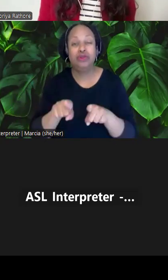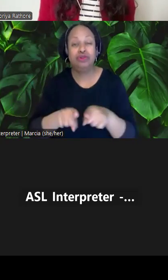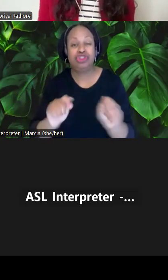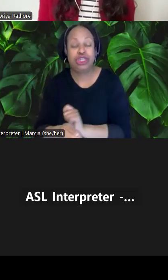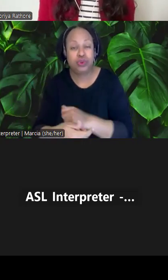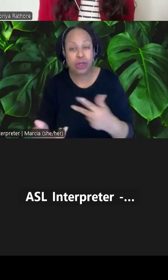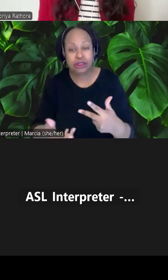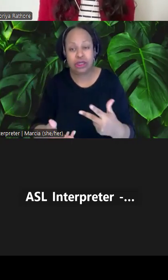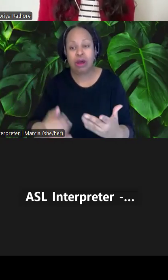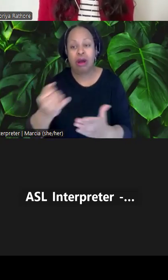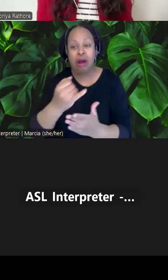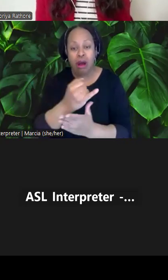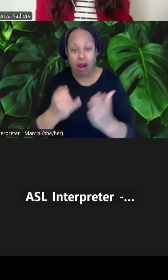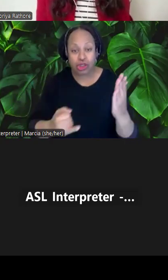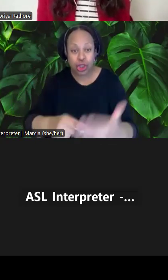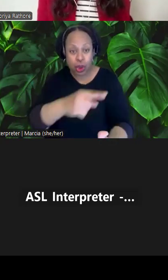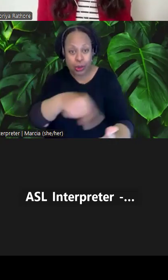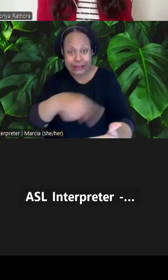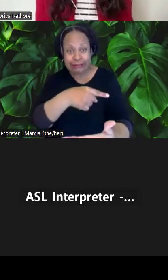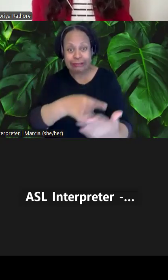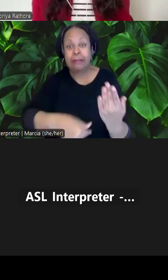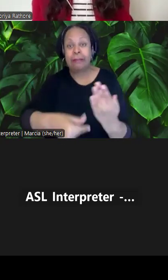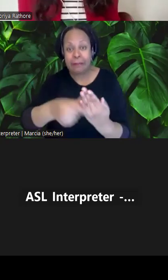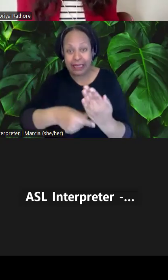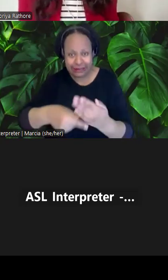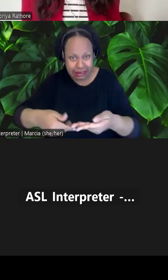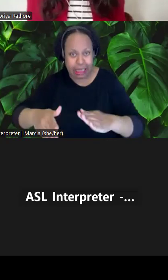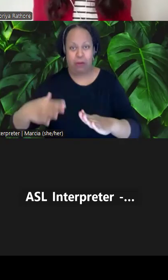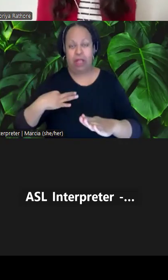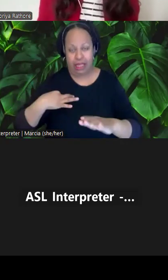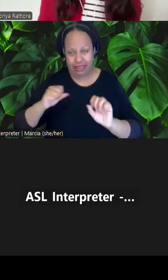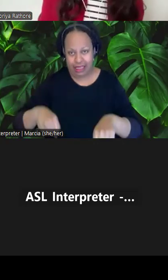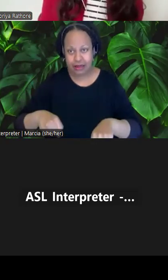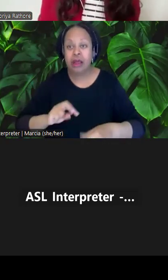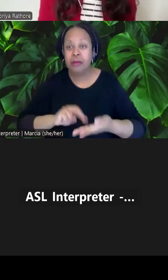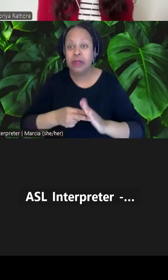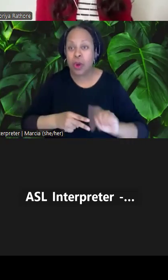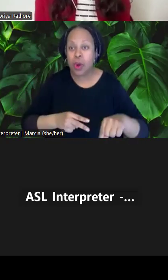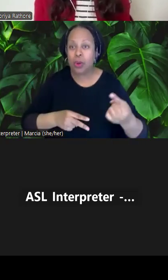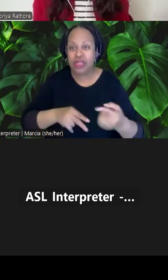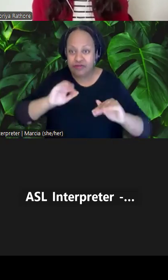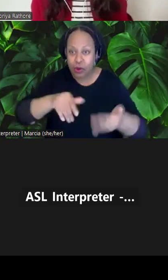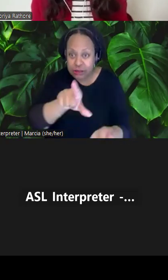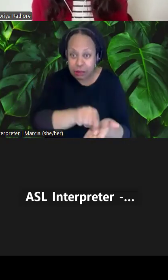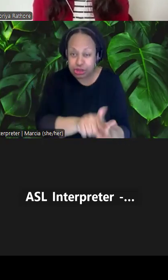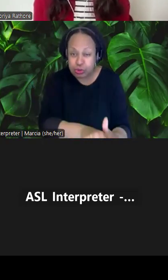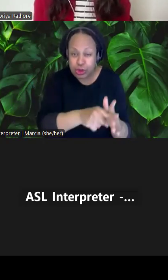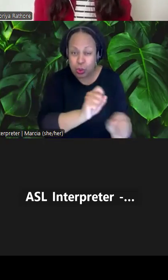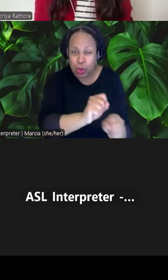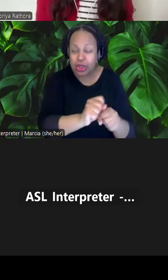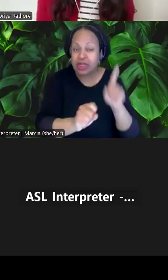arts criticism magazines can apply. So you don't have to be a magazine only focused on publishing original works of